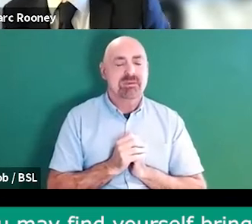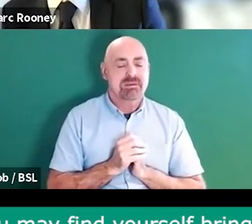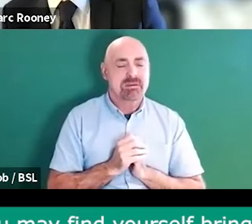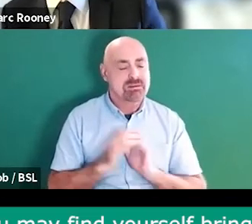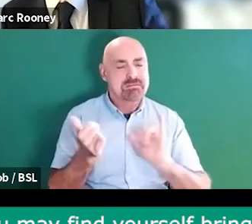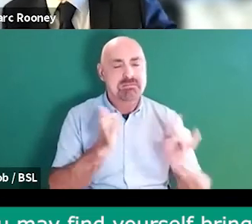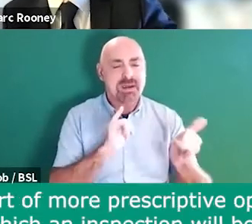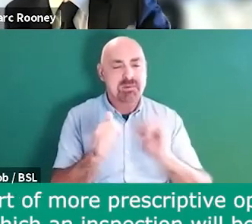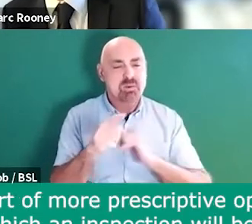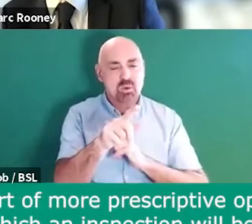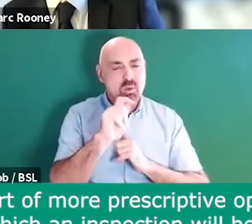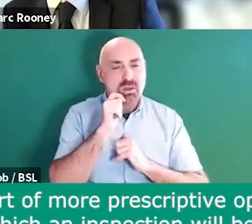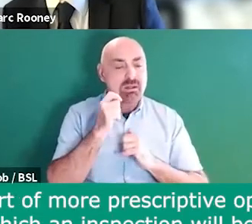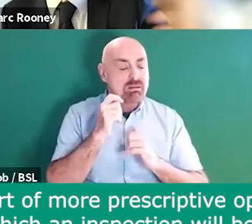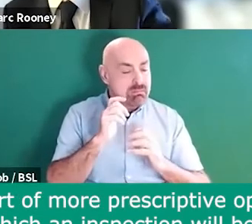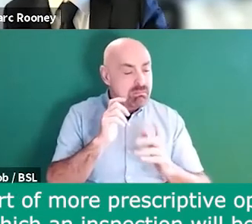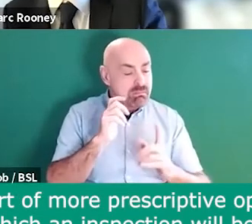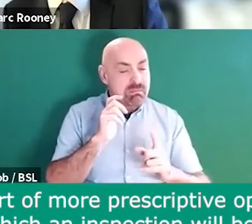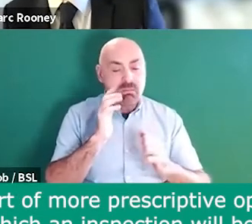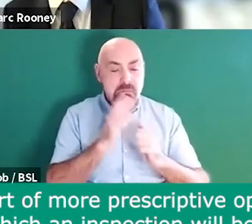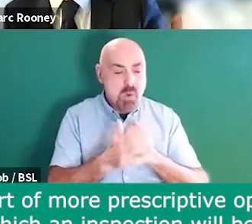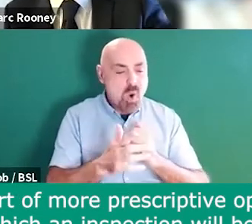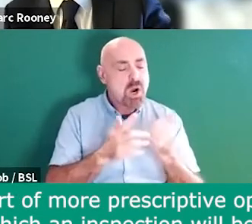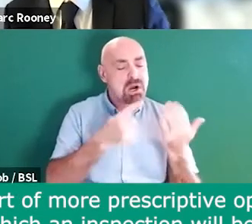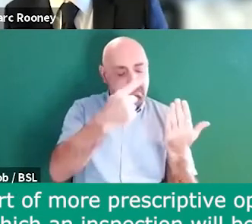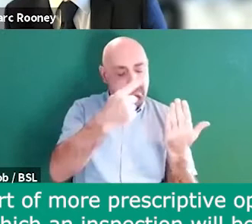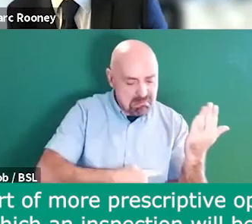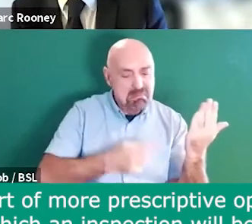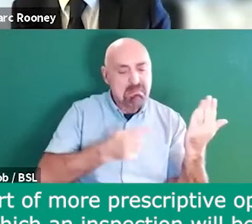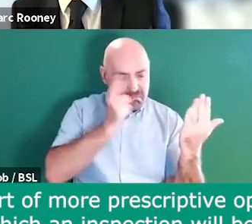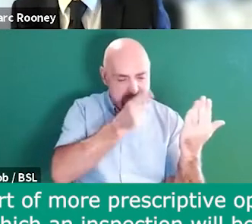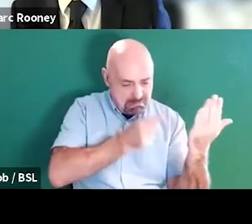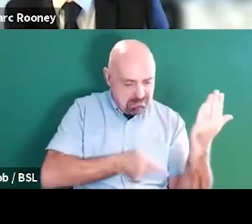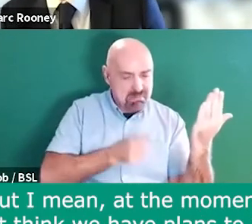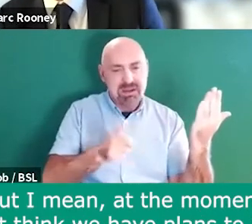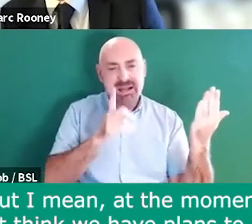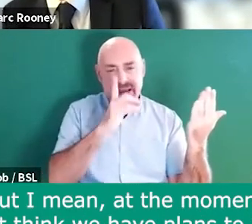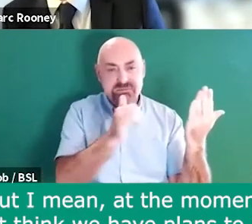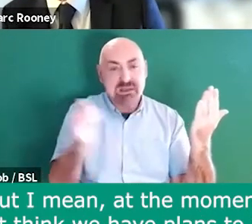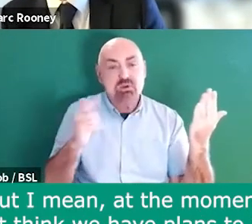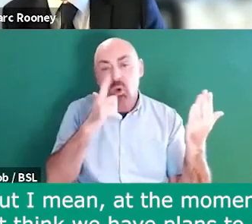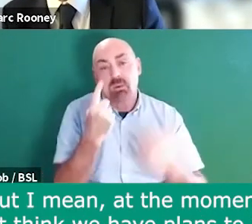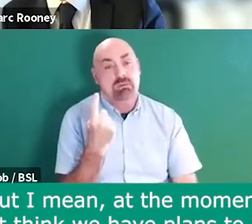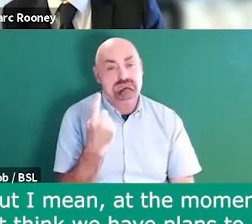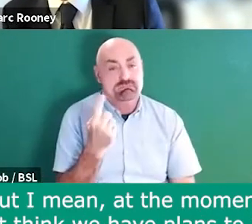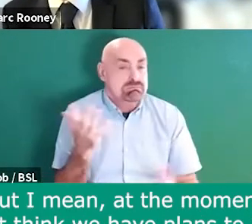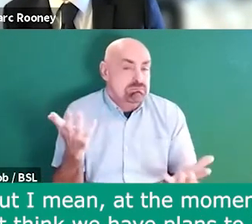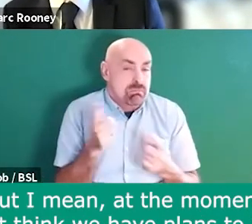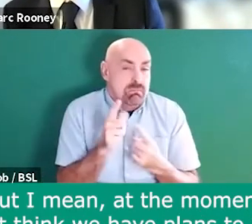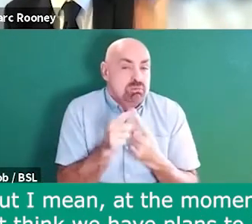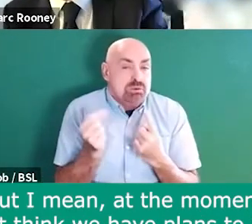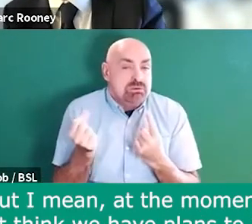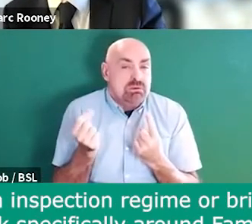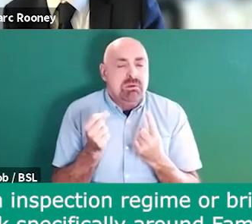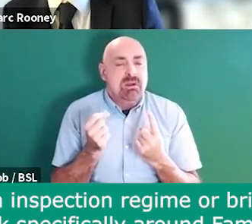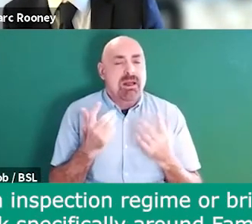find yourself, you know, bringing in sort of more prescriptive options, of which inspection will be one. I mean, at the moment, you know, I don't think we have